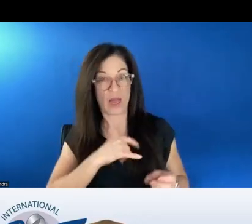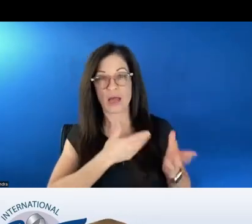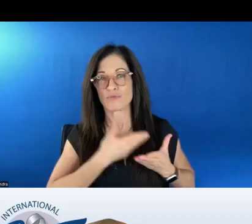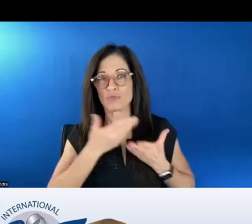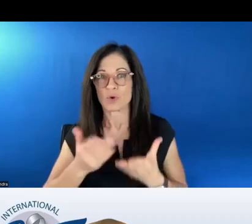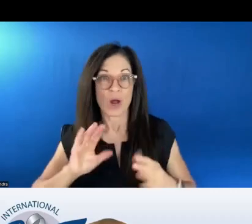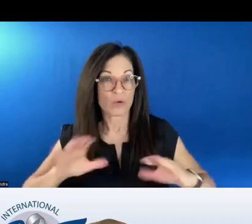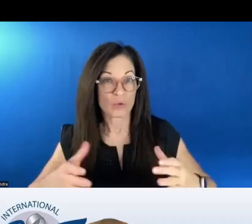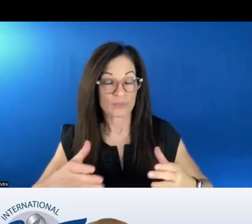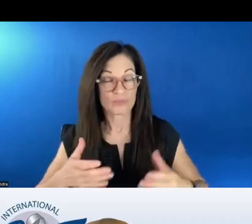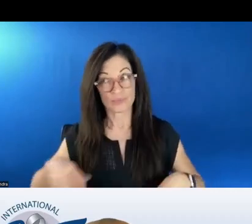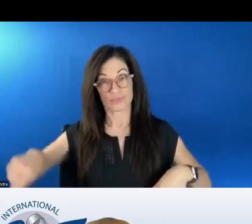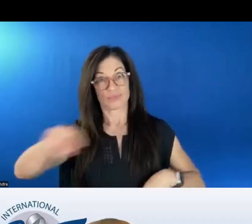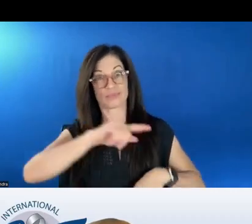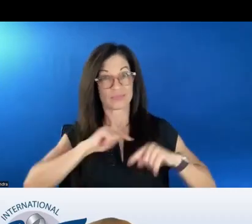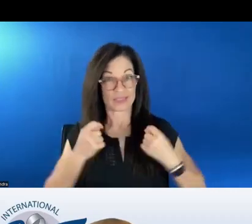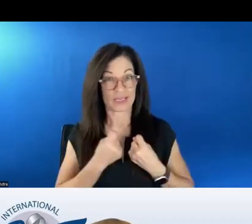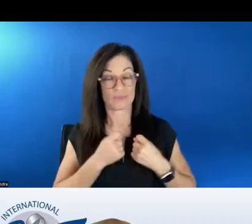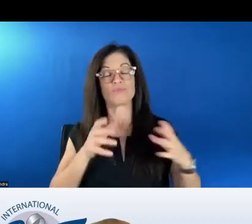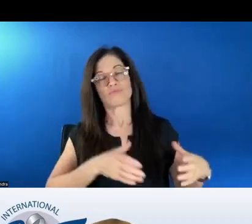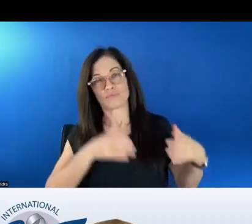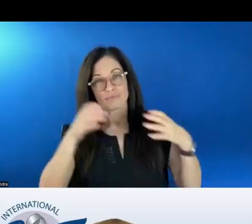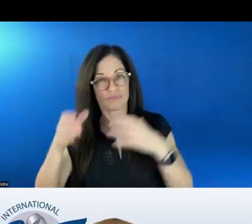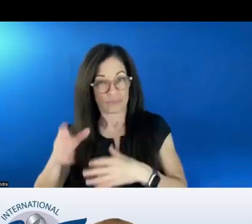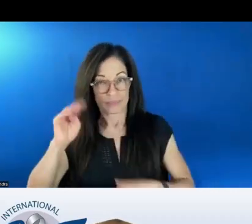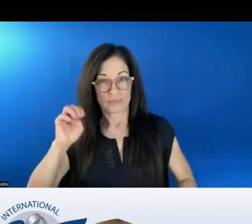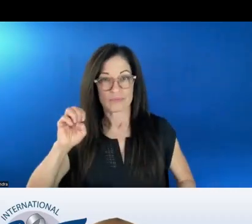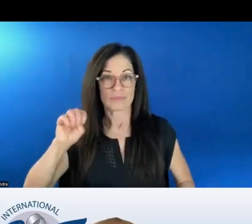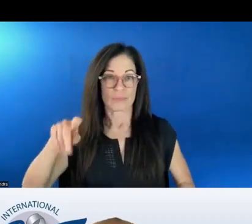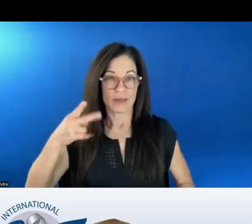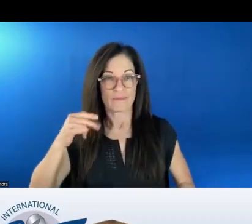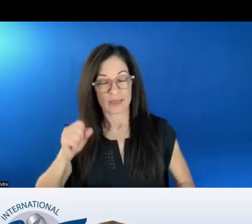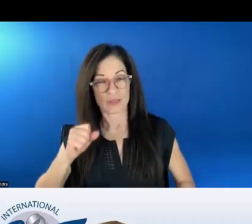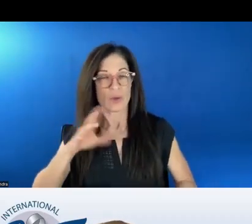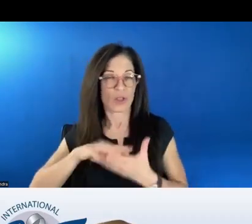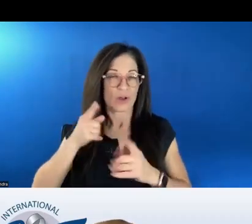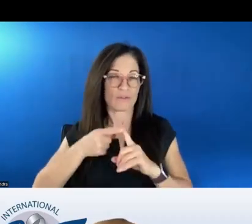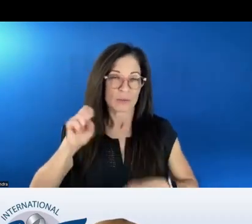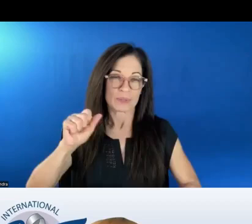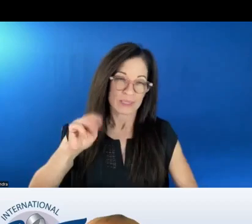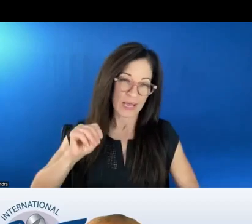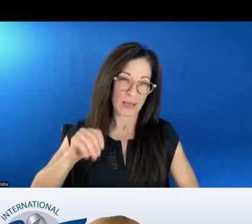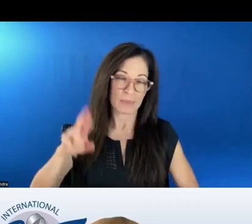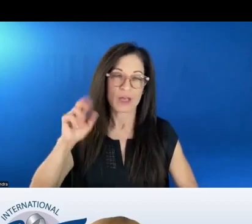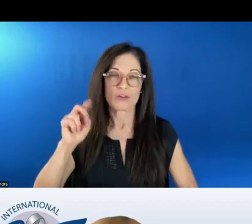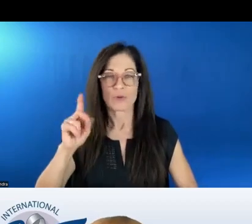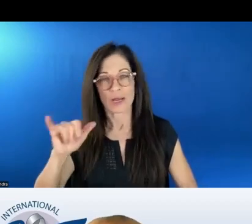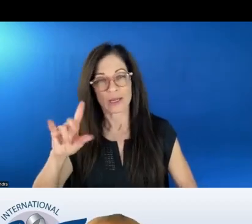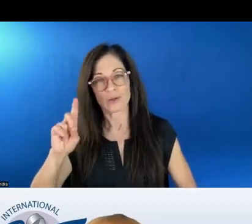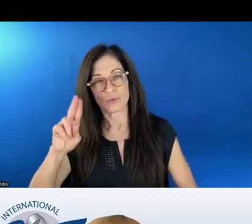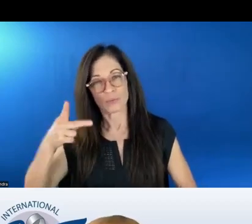a team, we actually went to Memphis and we learned from Sam, Randy DuPont, and several other